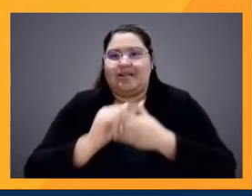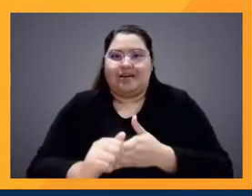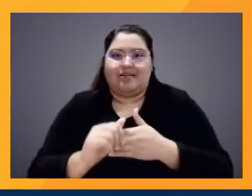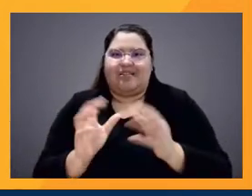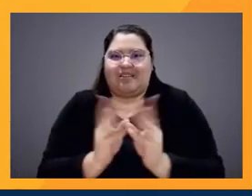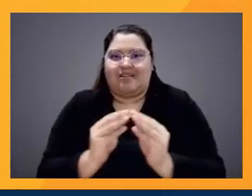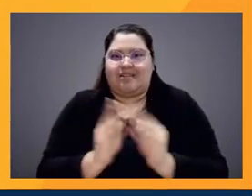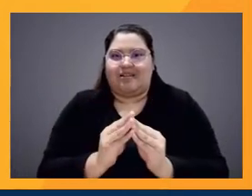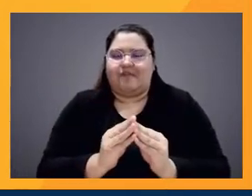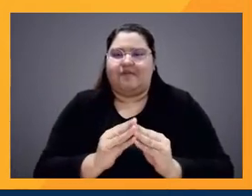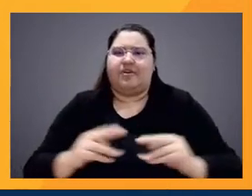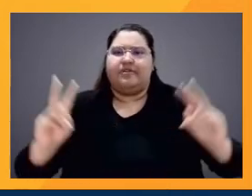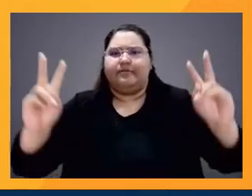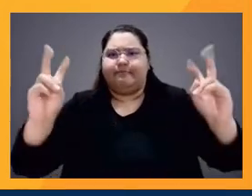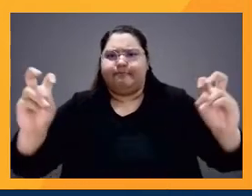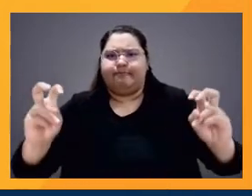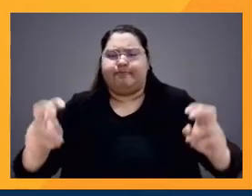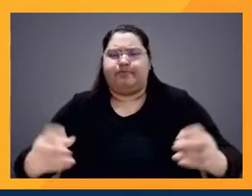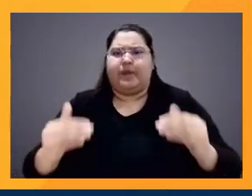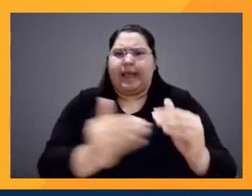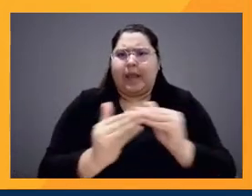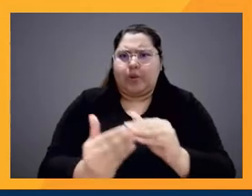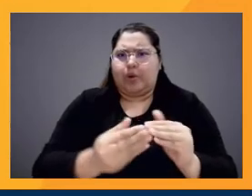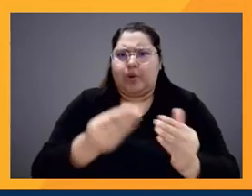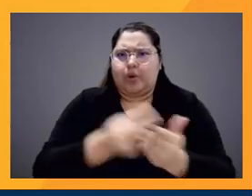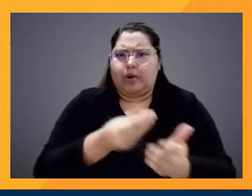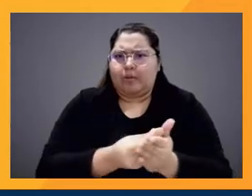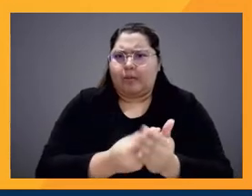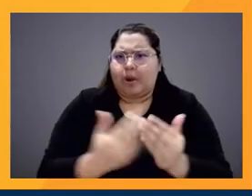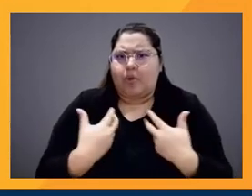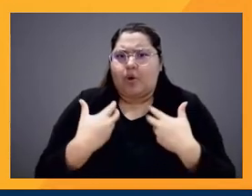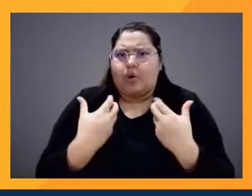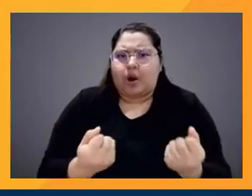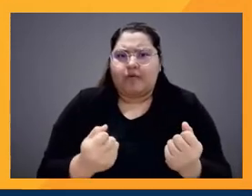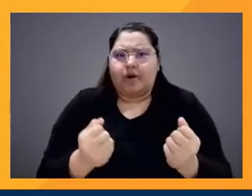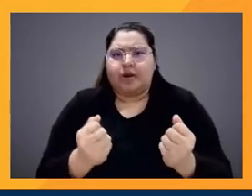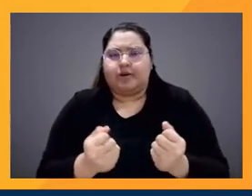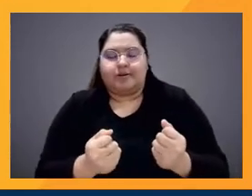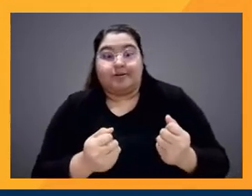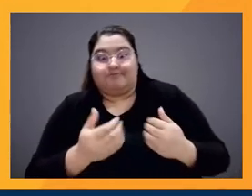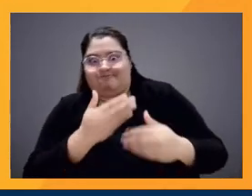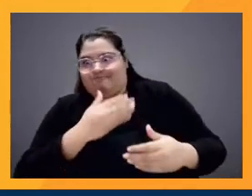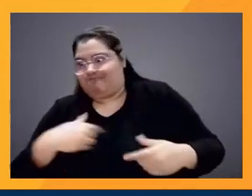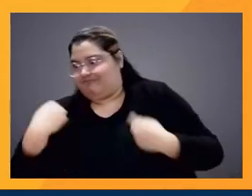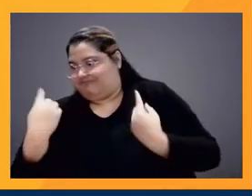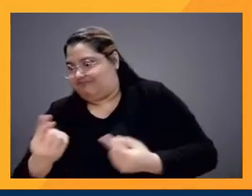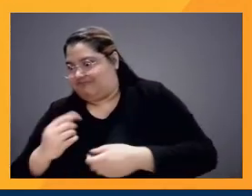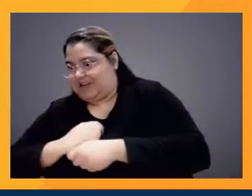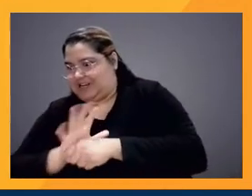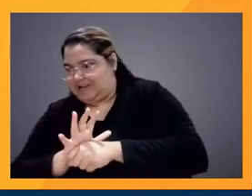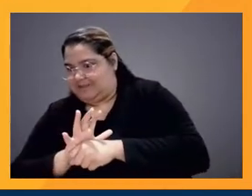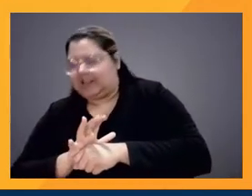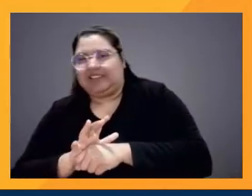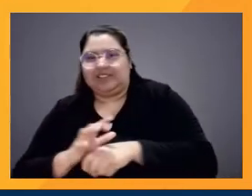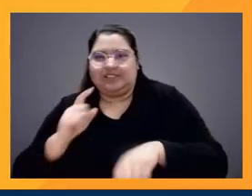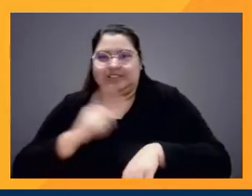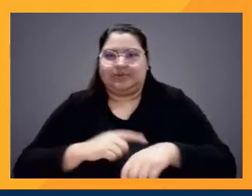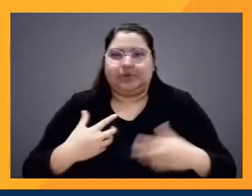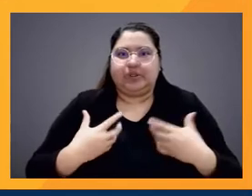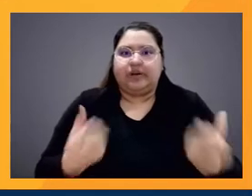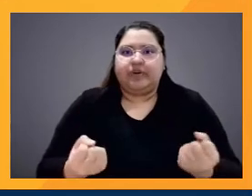Future. We are grateful for the support of our sponsors, AARP, Airbnb, JP Morgan Chase